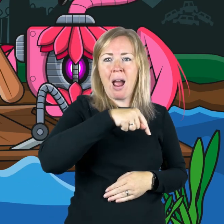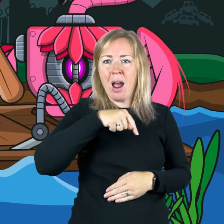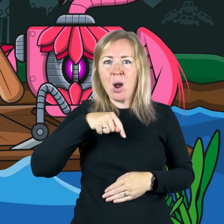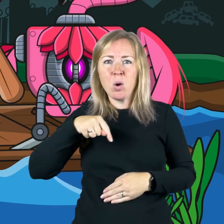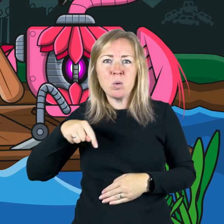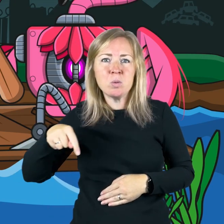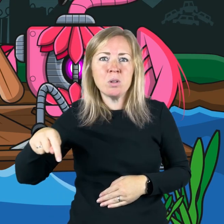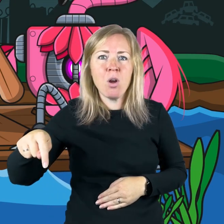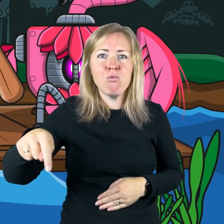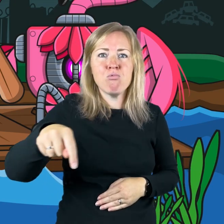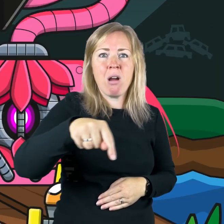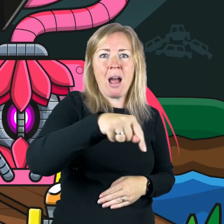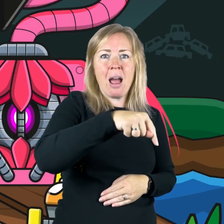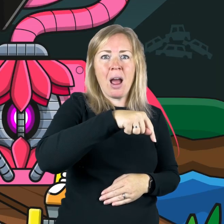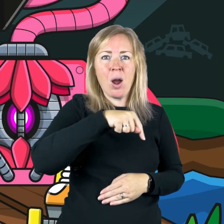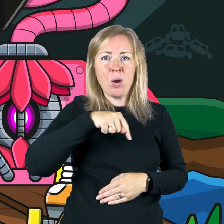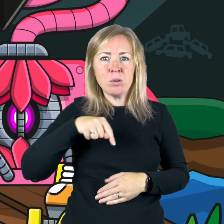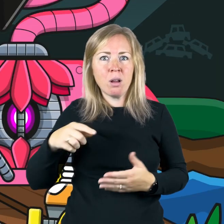and dry.